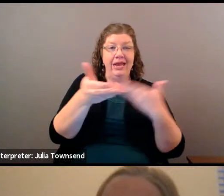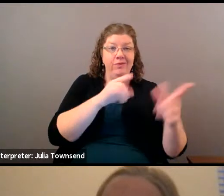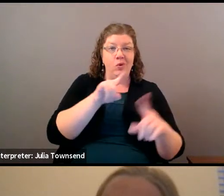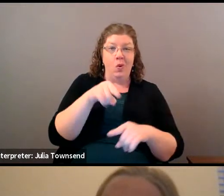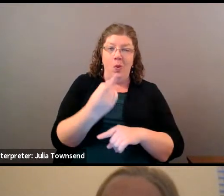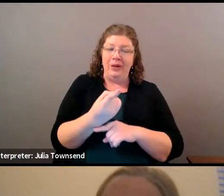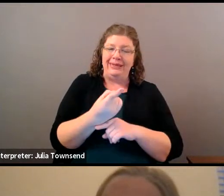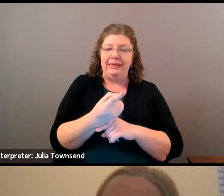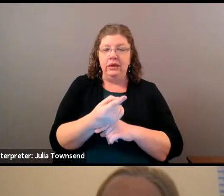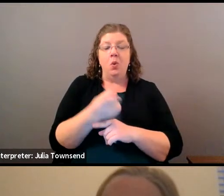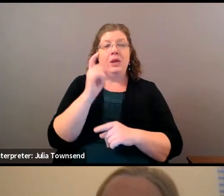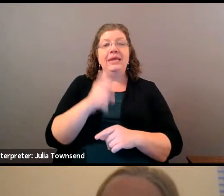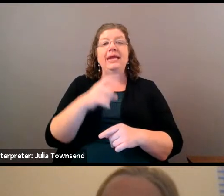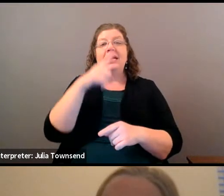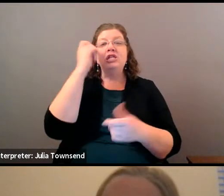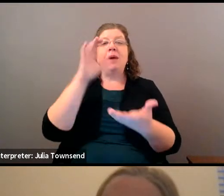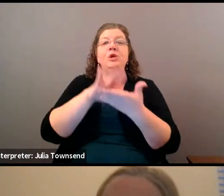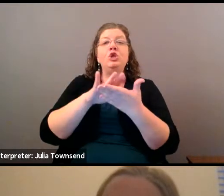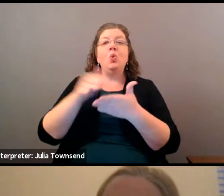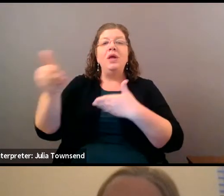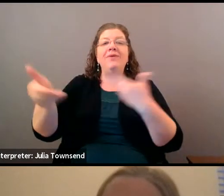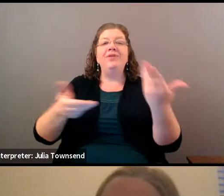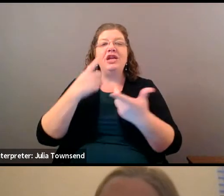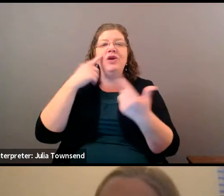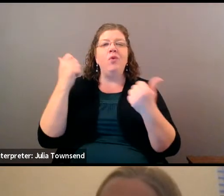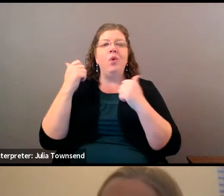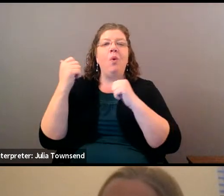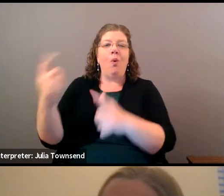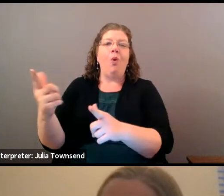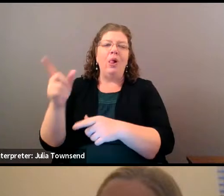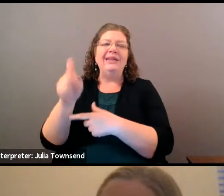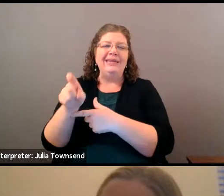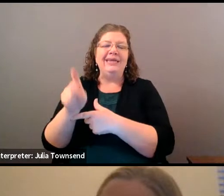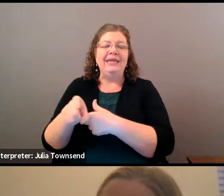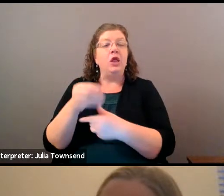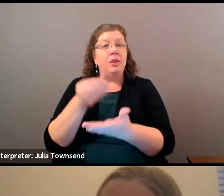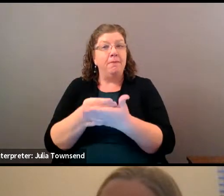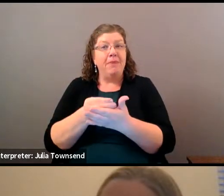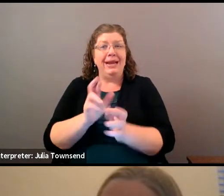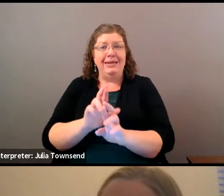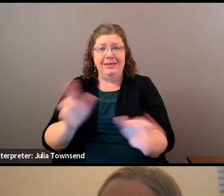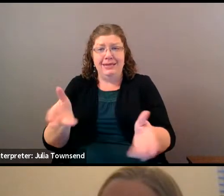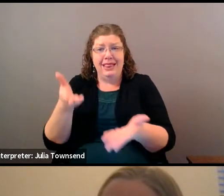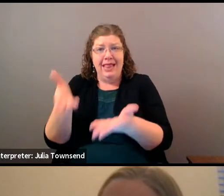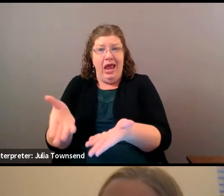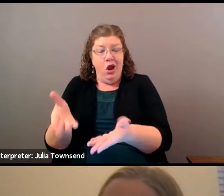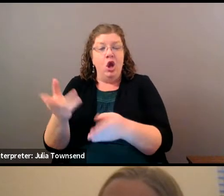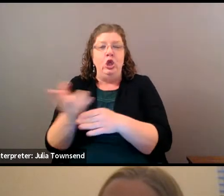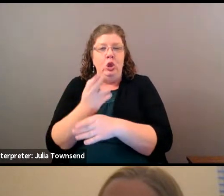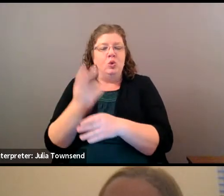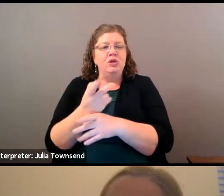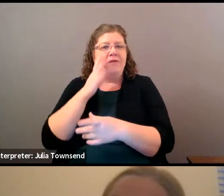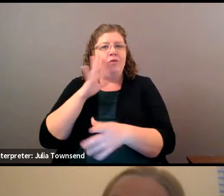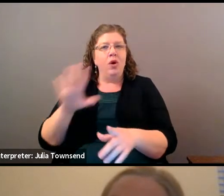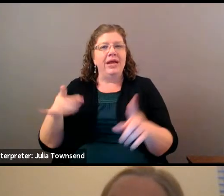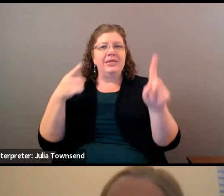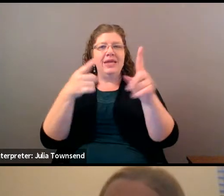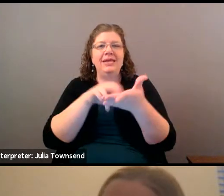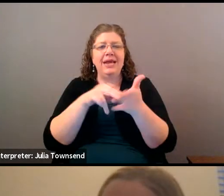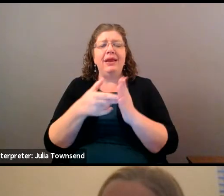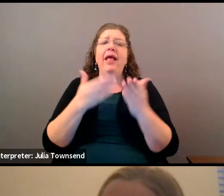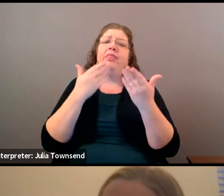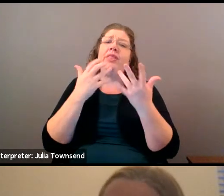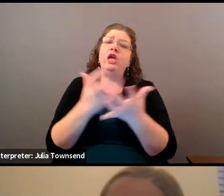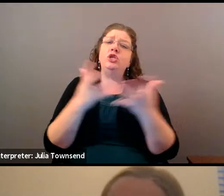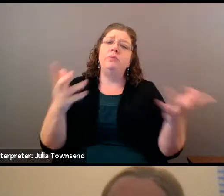summer school invitation for all. The money is there. Let's use it for what it's intended for. And thank you so much. I know you